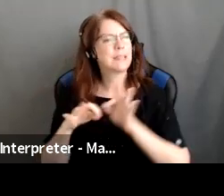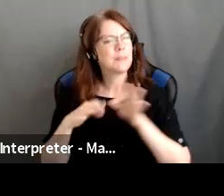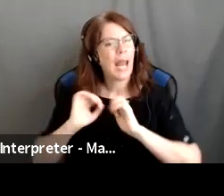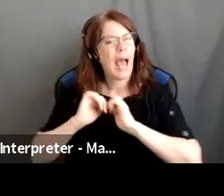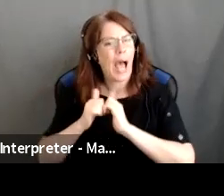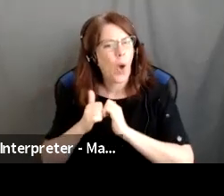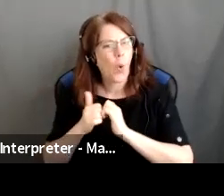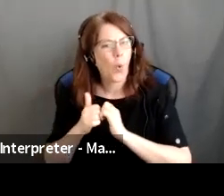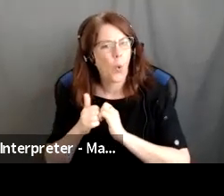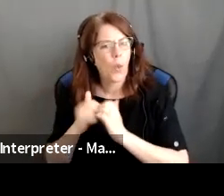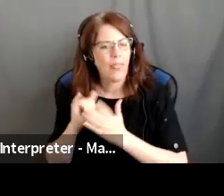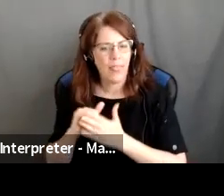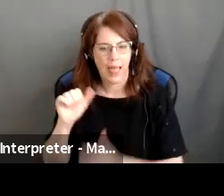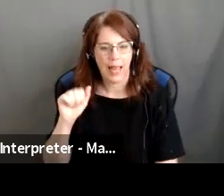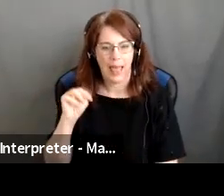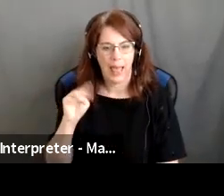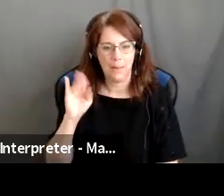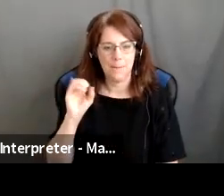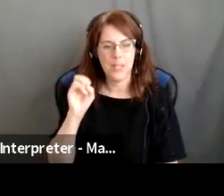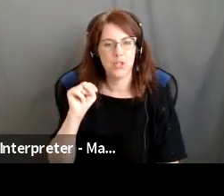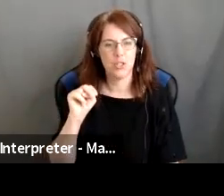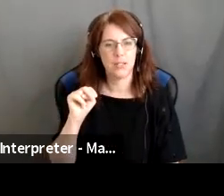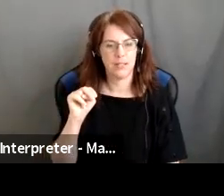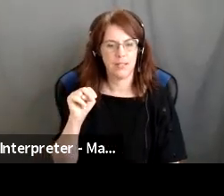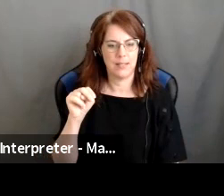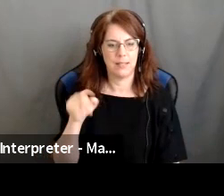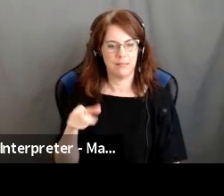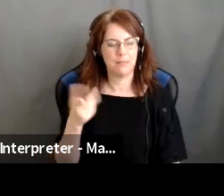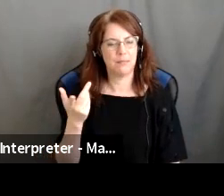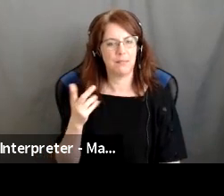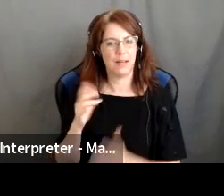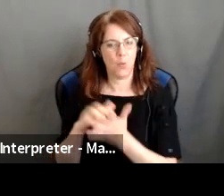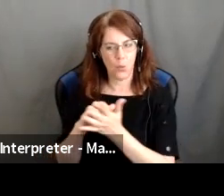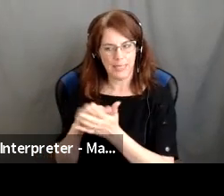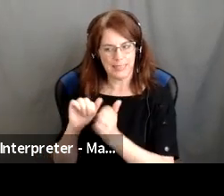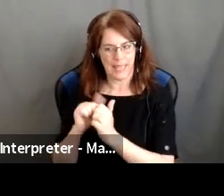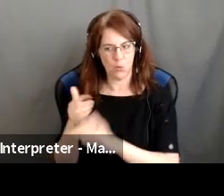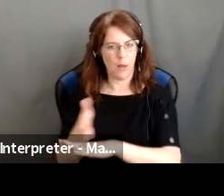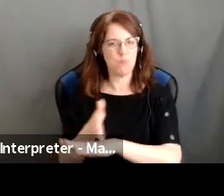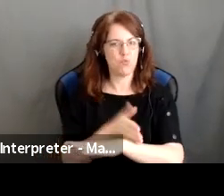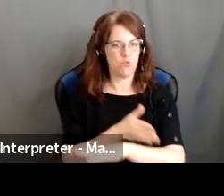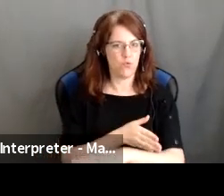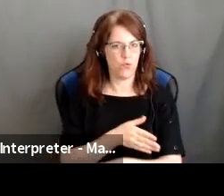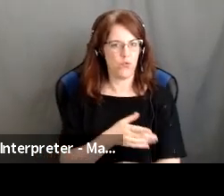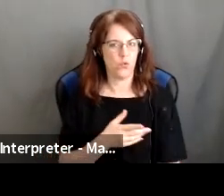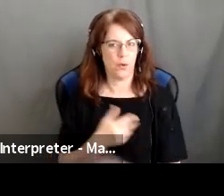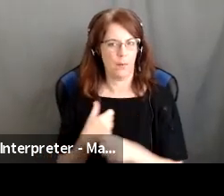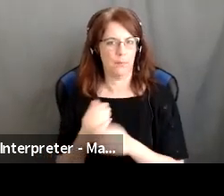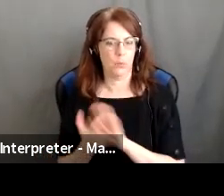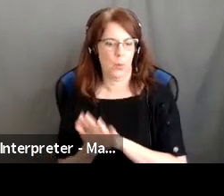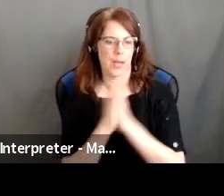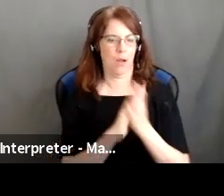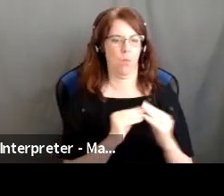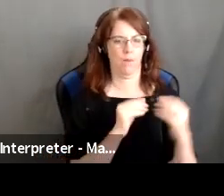are, or how you're working on your ambition weakness as well, to make that more of a